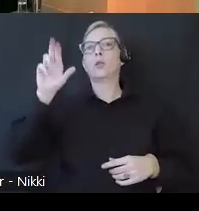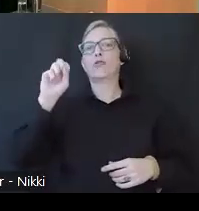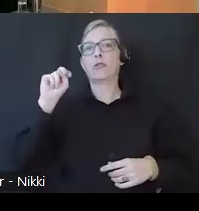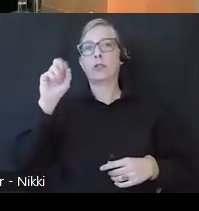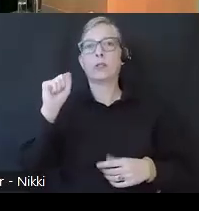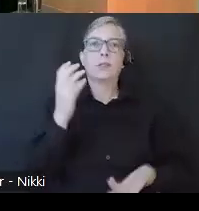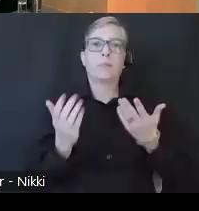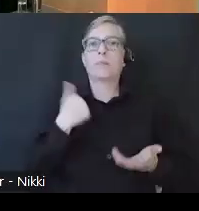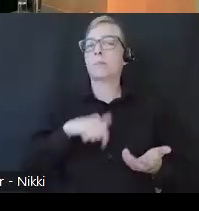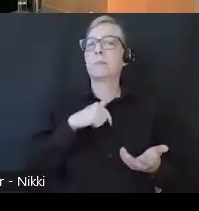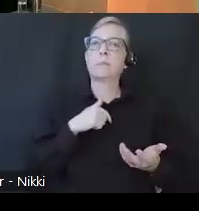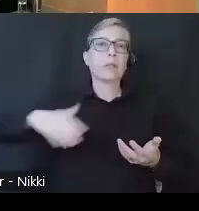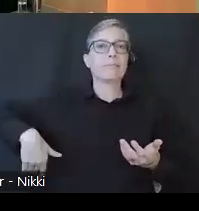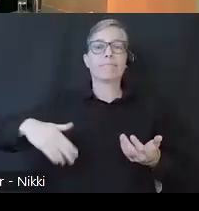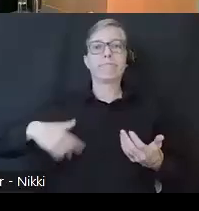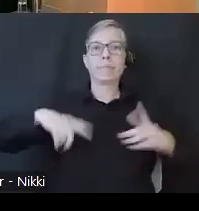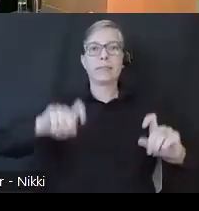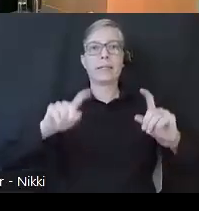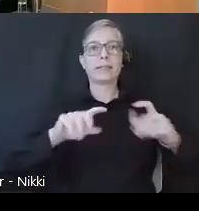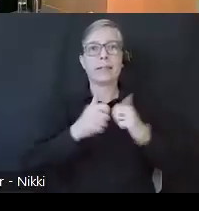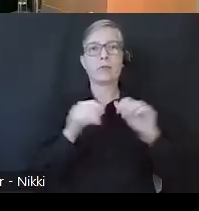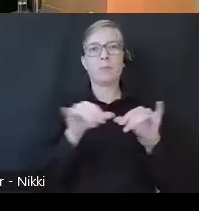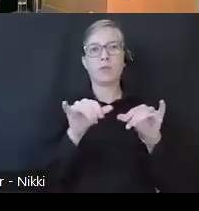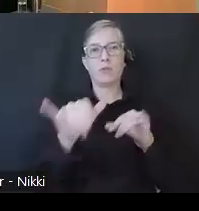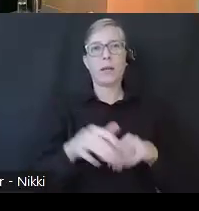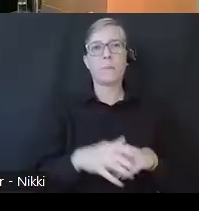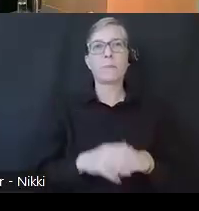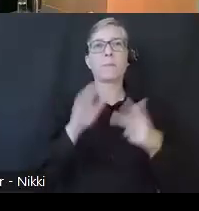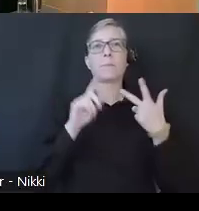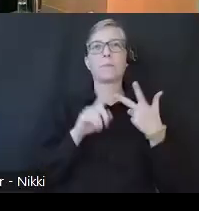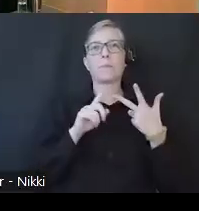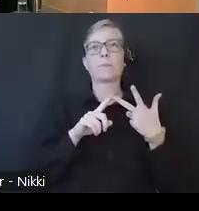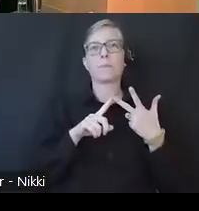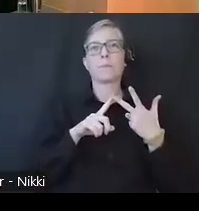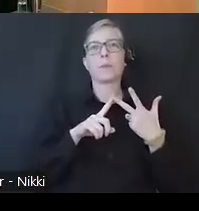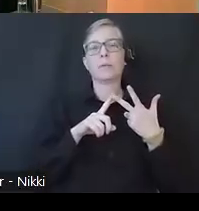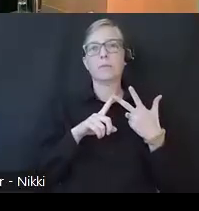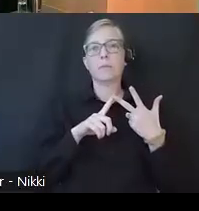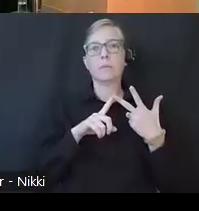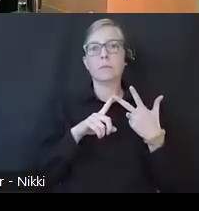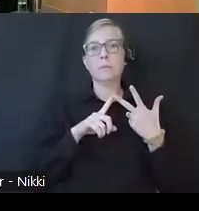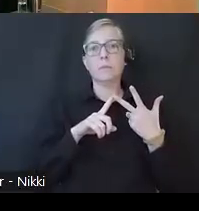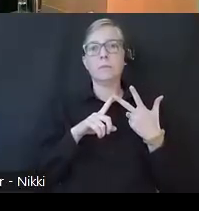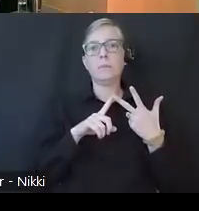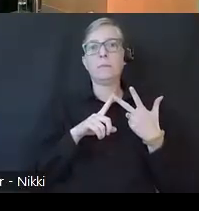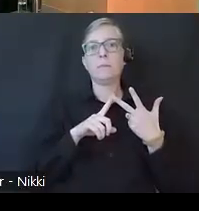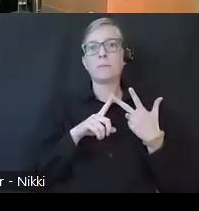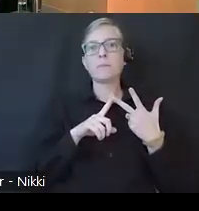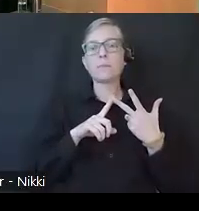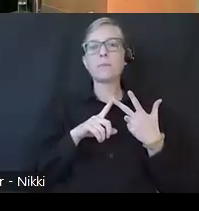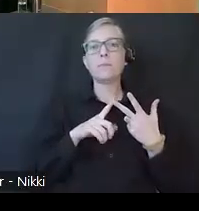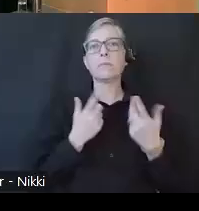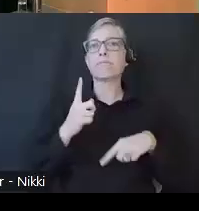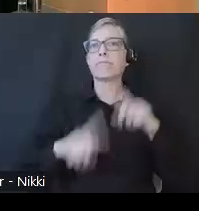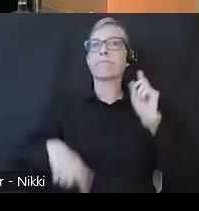with that paradigm of determining exactly what they're hearing. Heterogeneity is a huge issue in our field